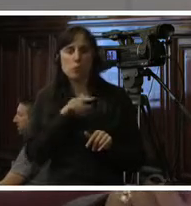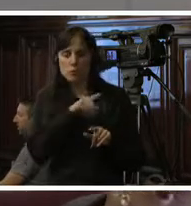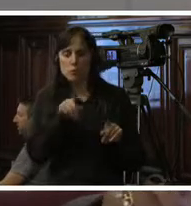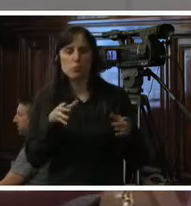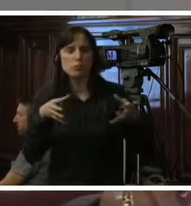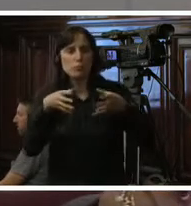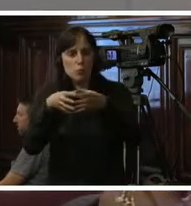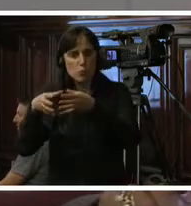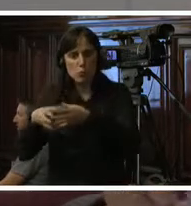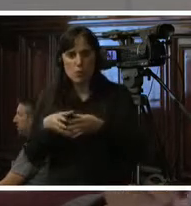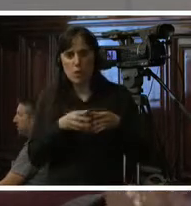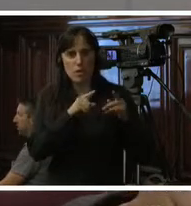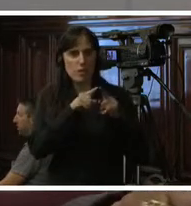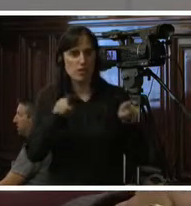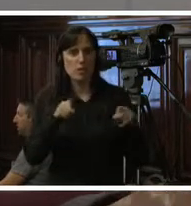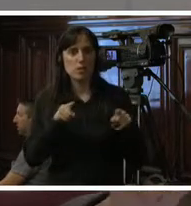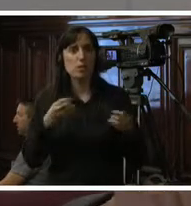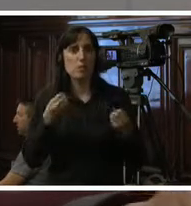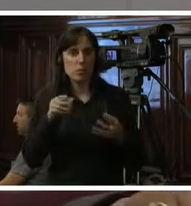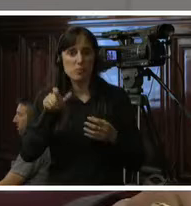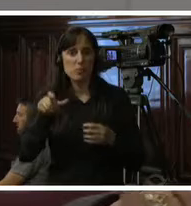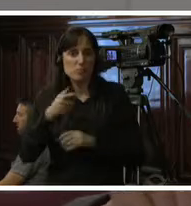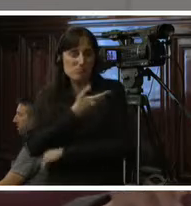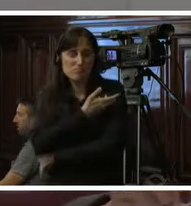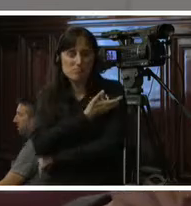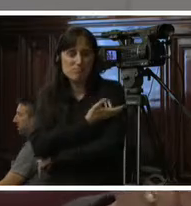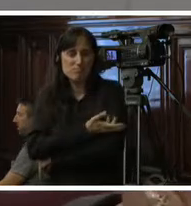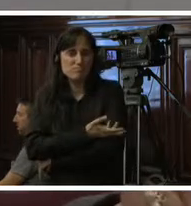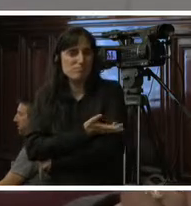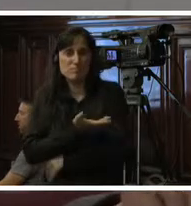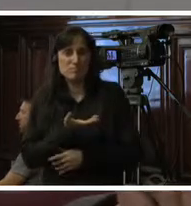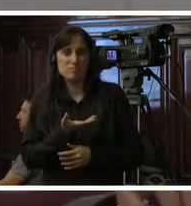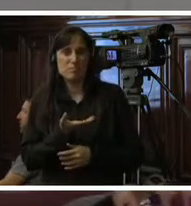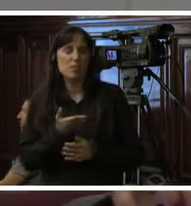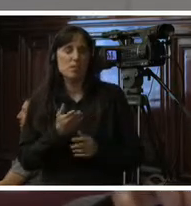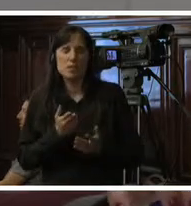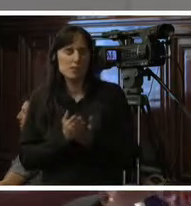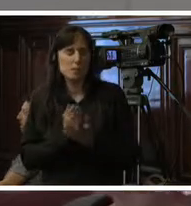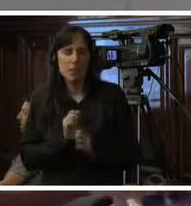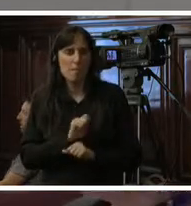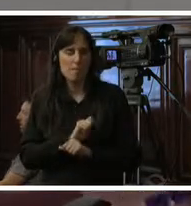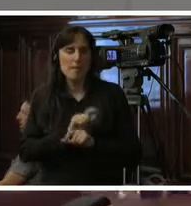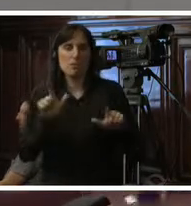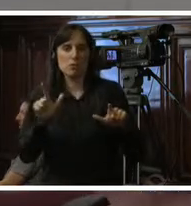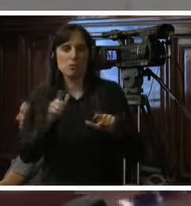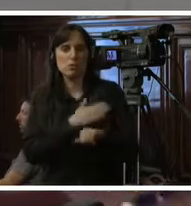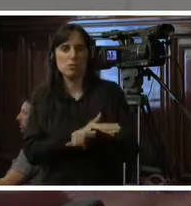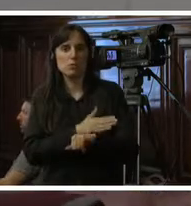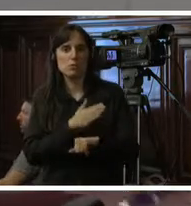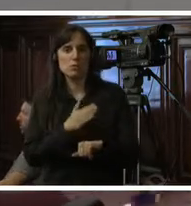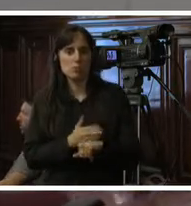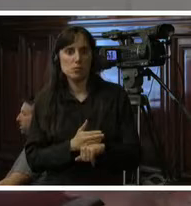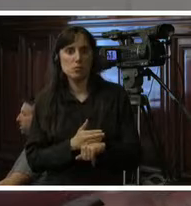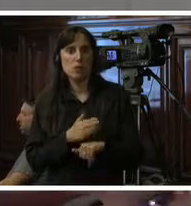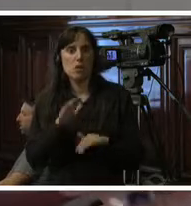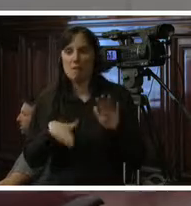Because the most vulnerable are always the hardest hit, and oftentimes we do not even have knowledge of the fact that